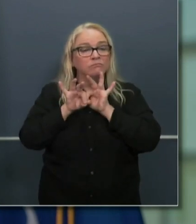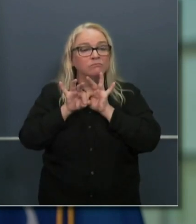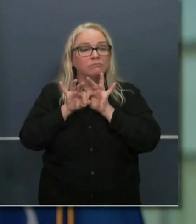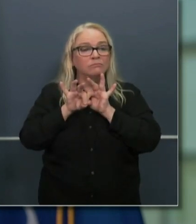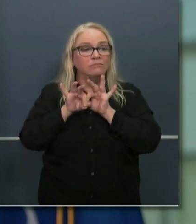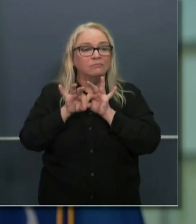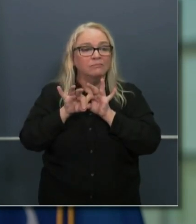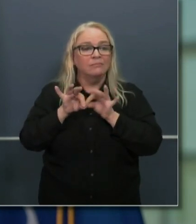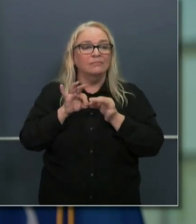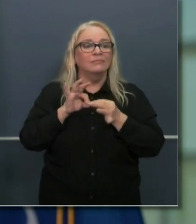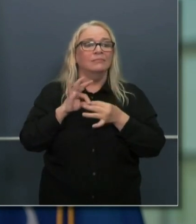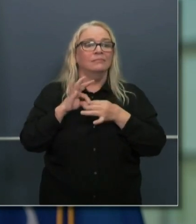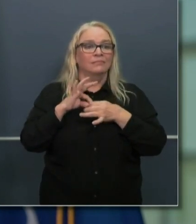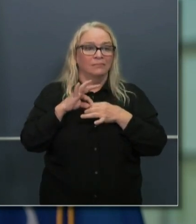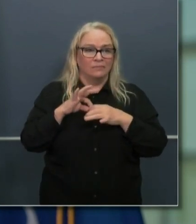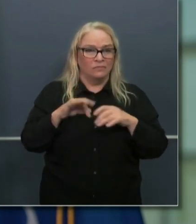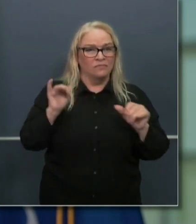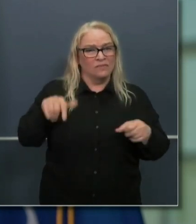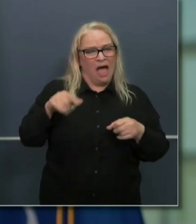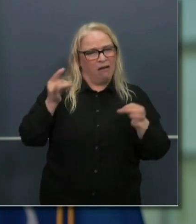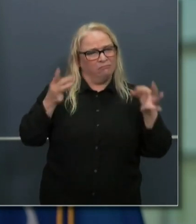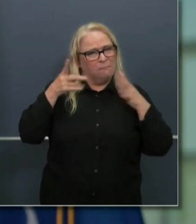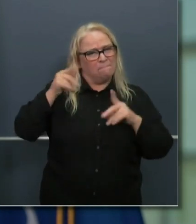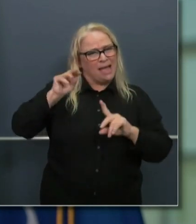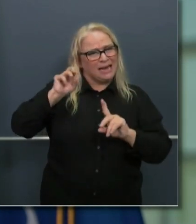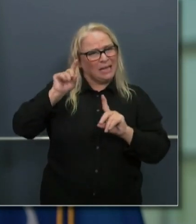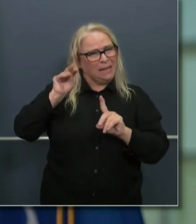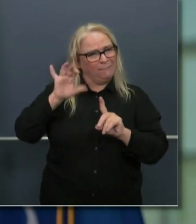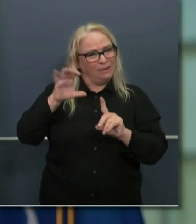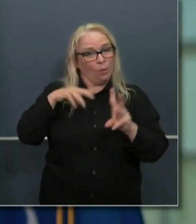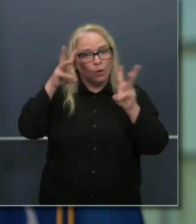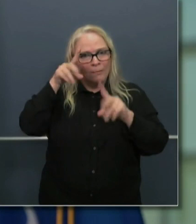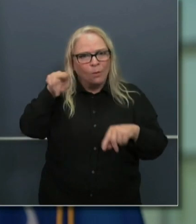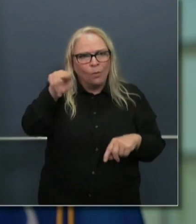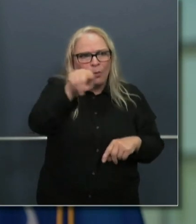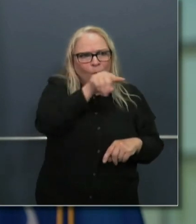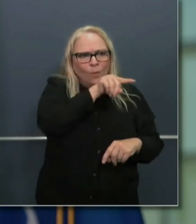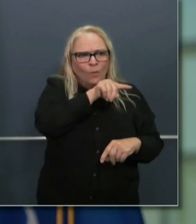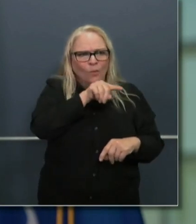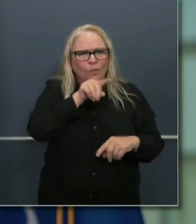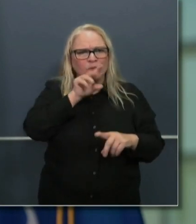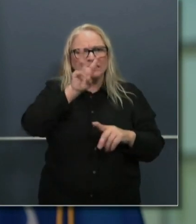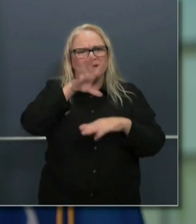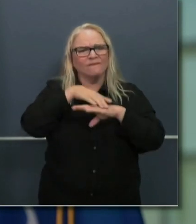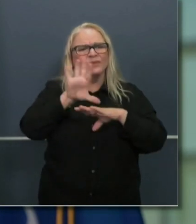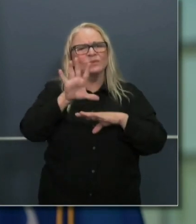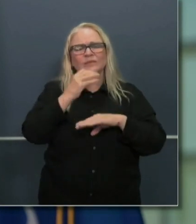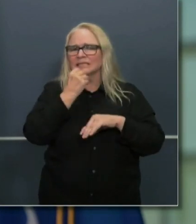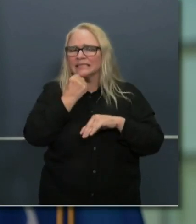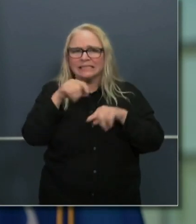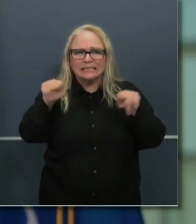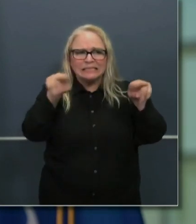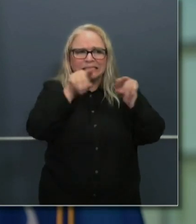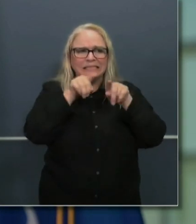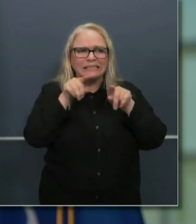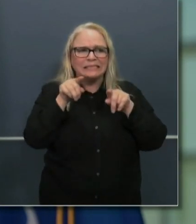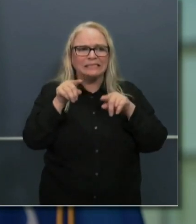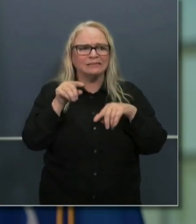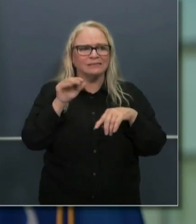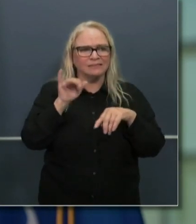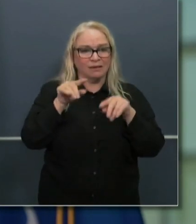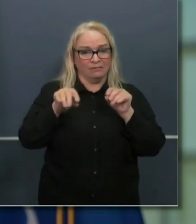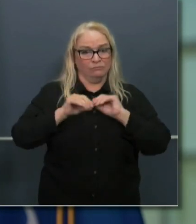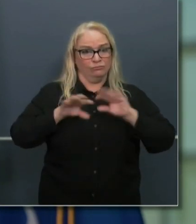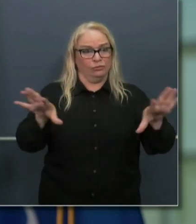time where we're more concerned about you than at this moment in this pandemic with the spread of this virus, spread